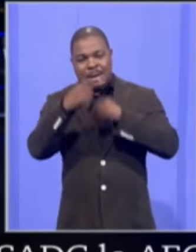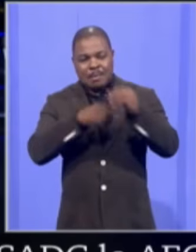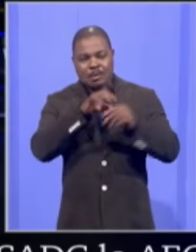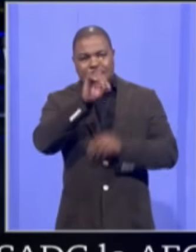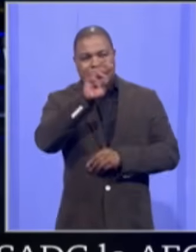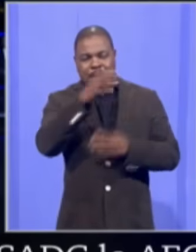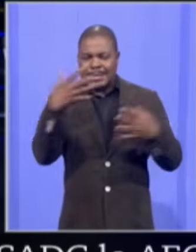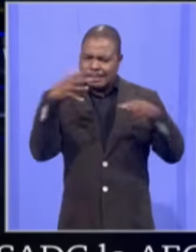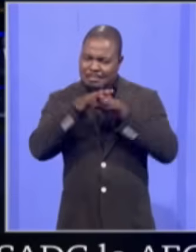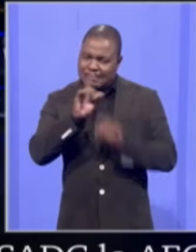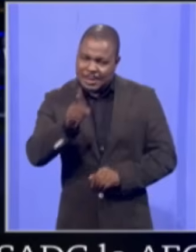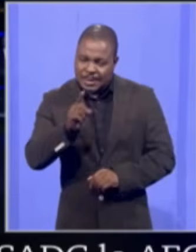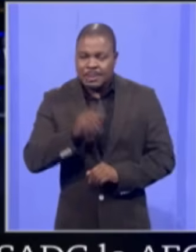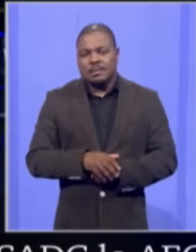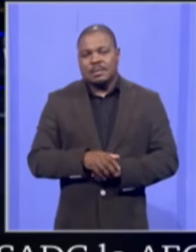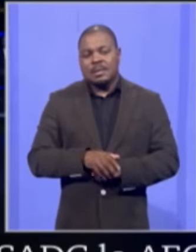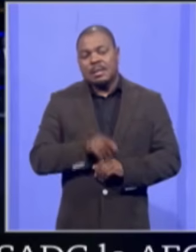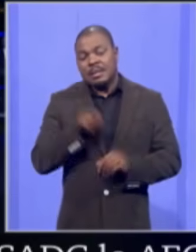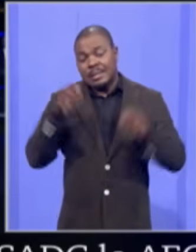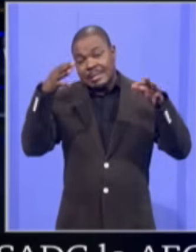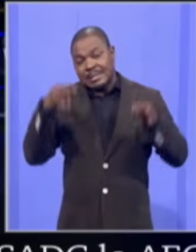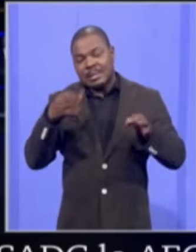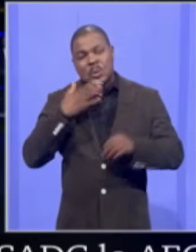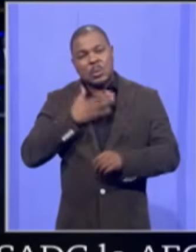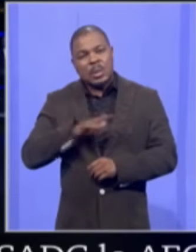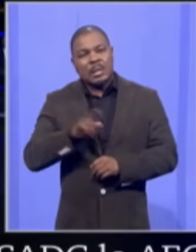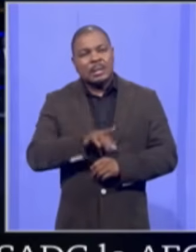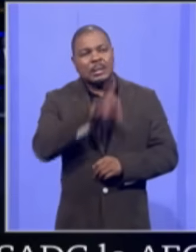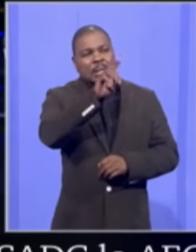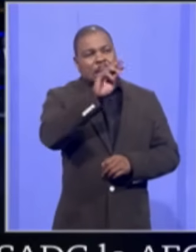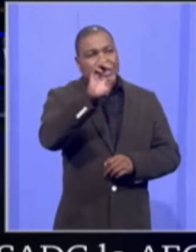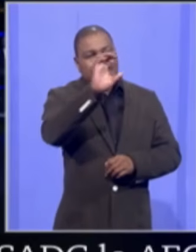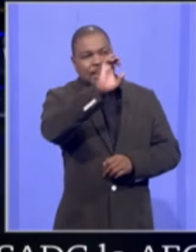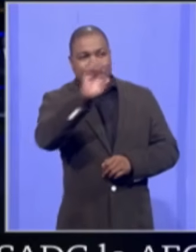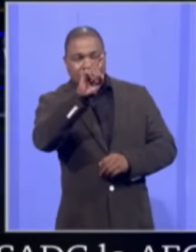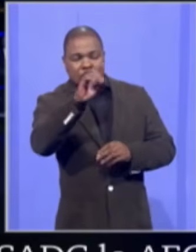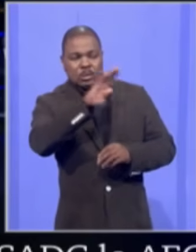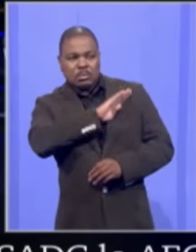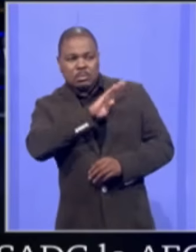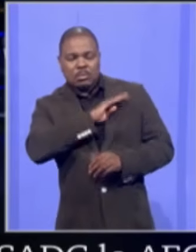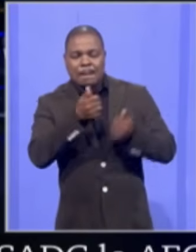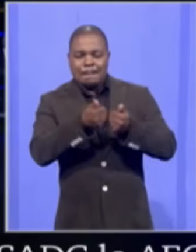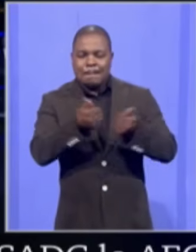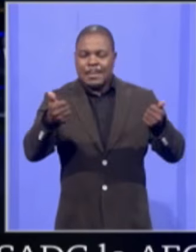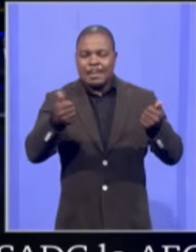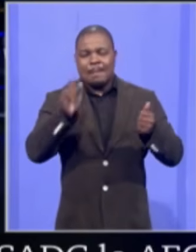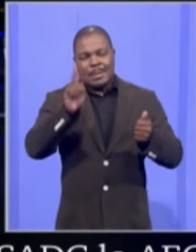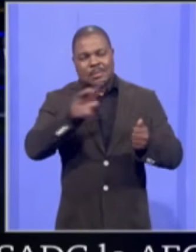DRC tsona di aga go khutlisetsa masole a ntseng a le botjhabela ba DRC dinaheng tsa bo bona.